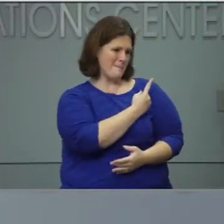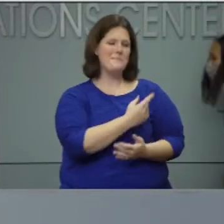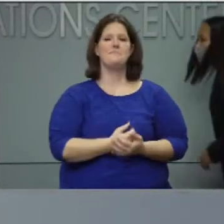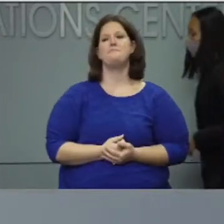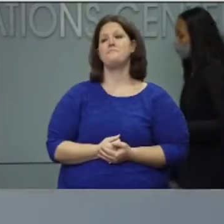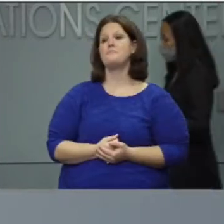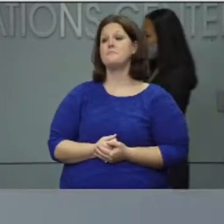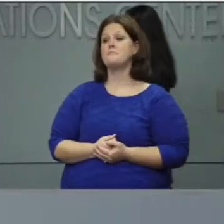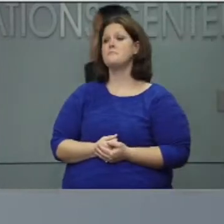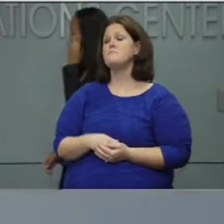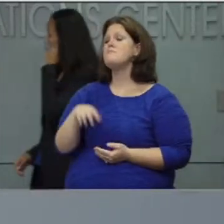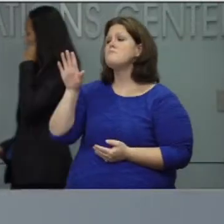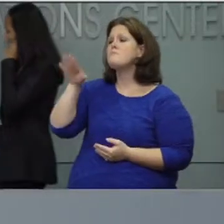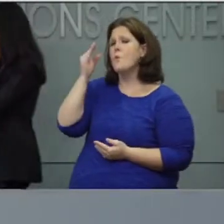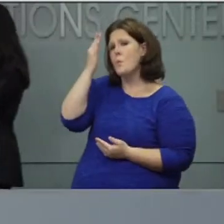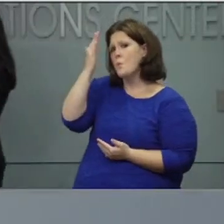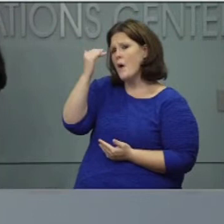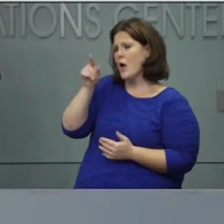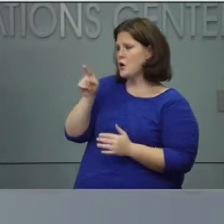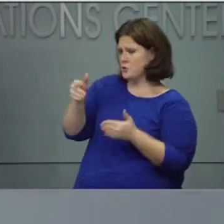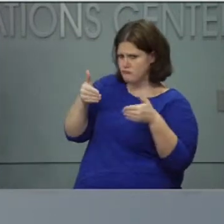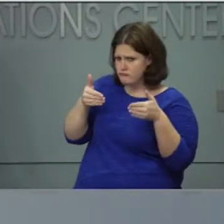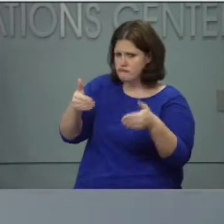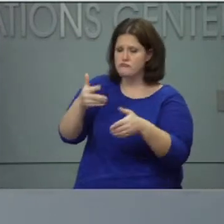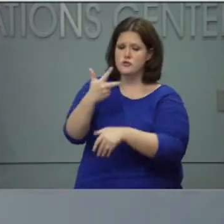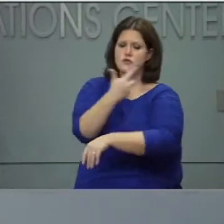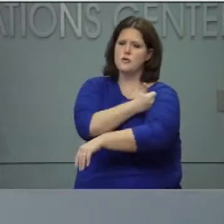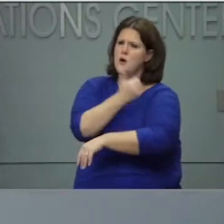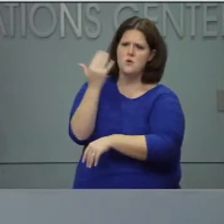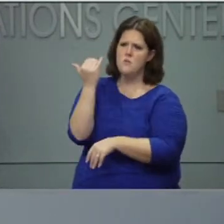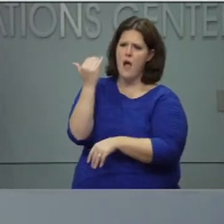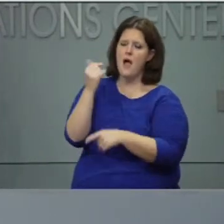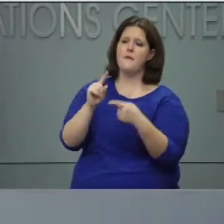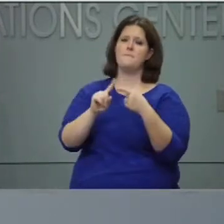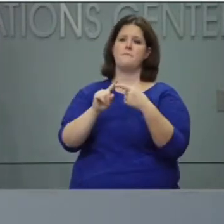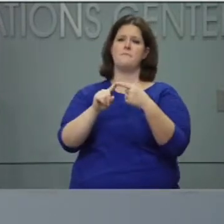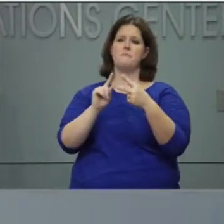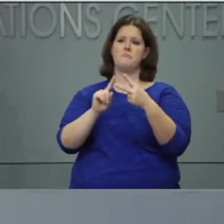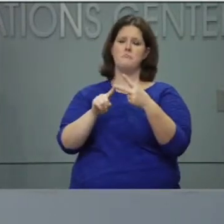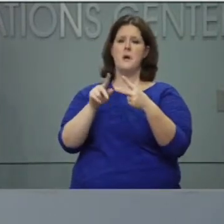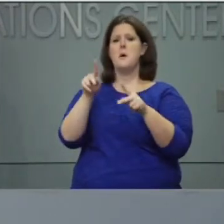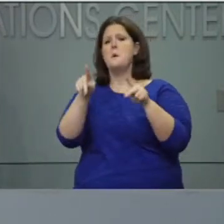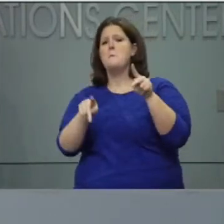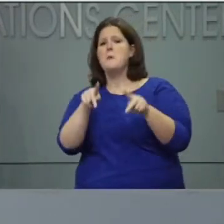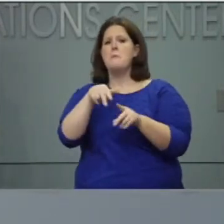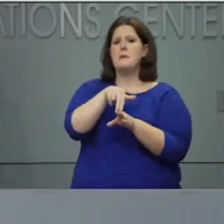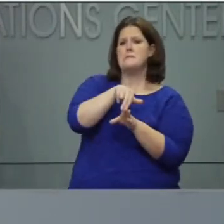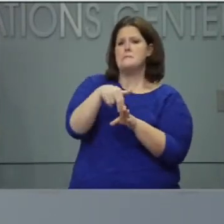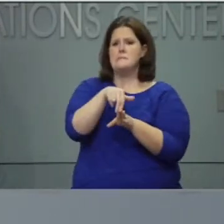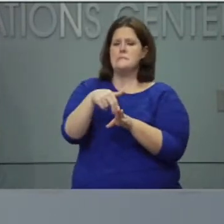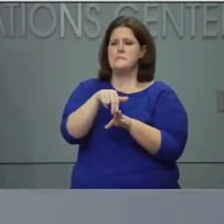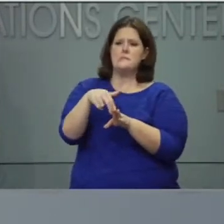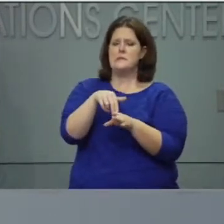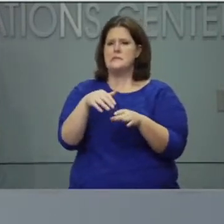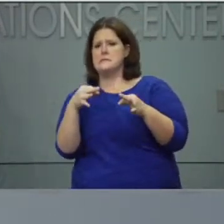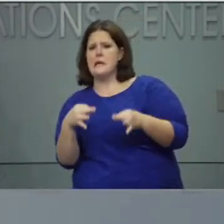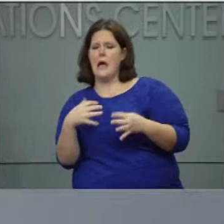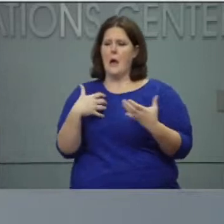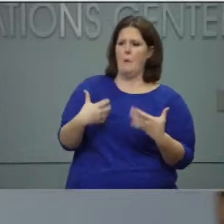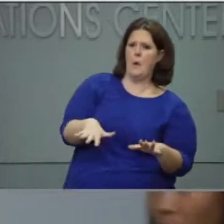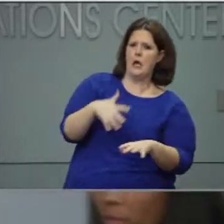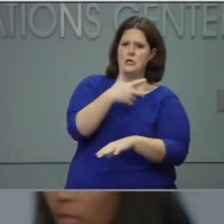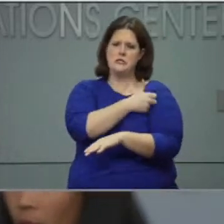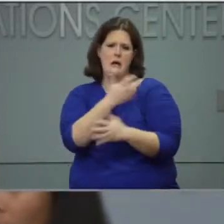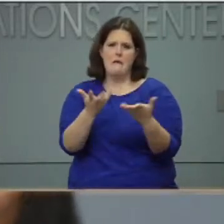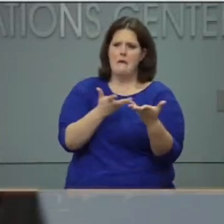us why you chose to get vaccinated and what you'd say to people who are still deciding whether they should get a shot.